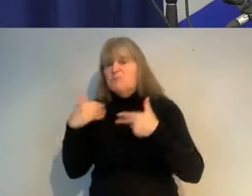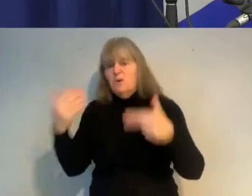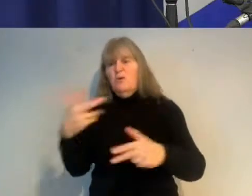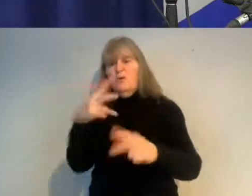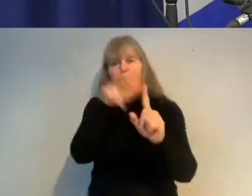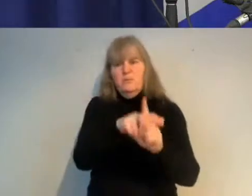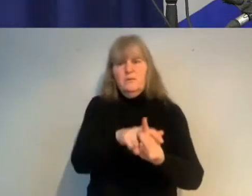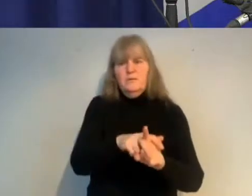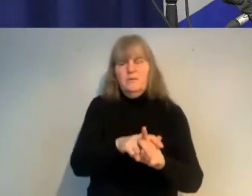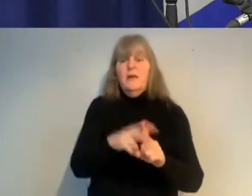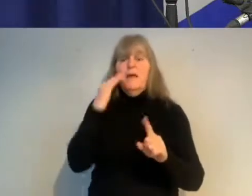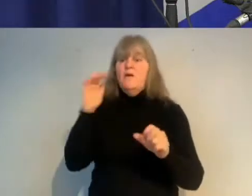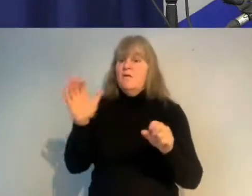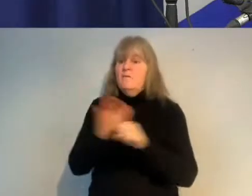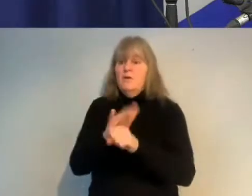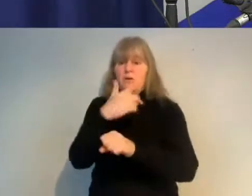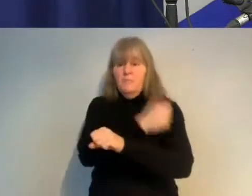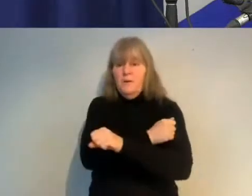to become infected.